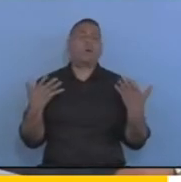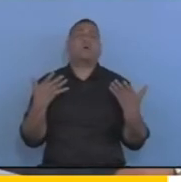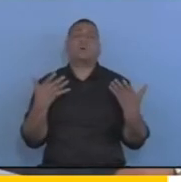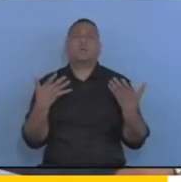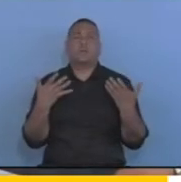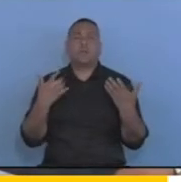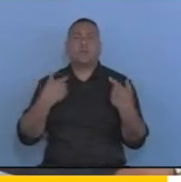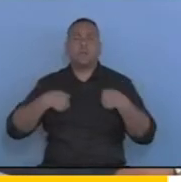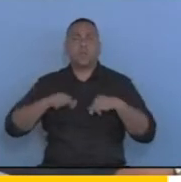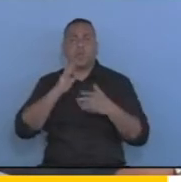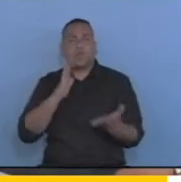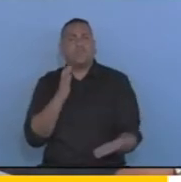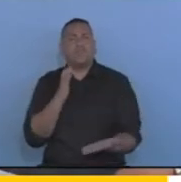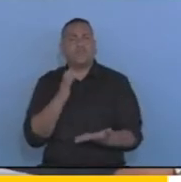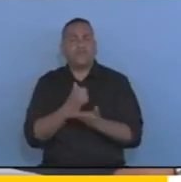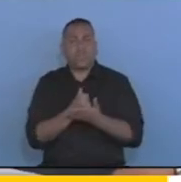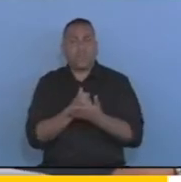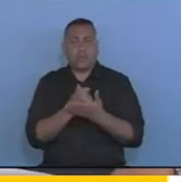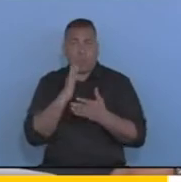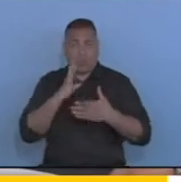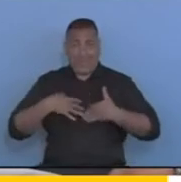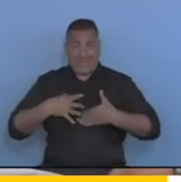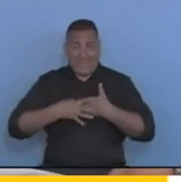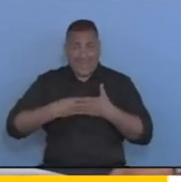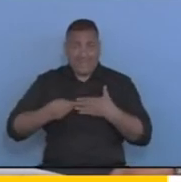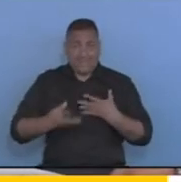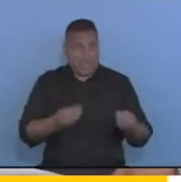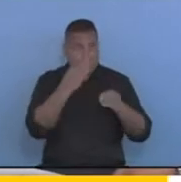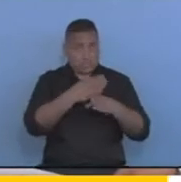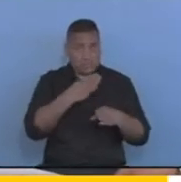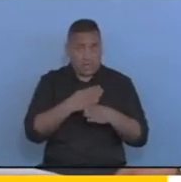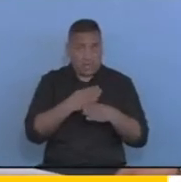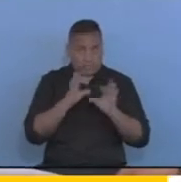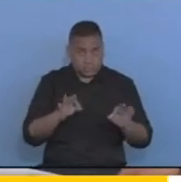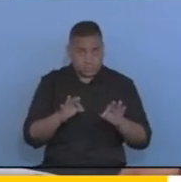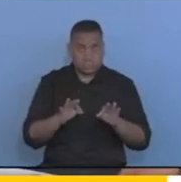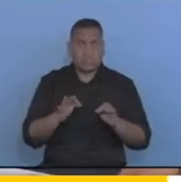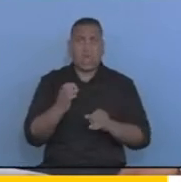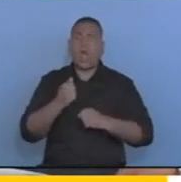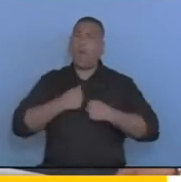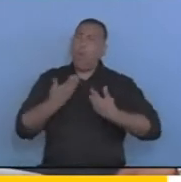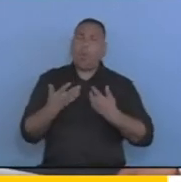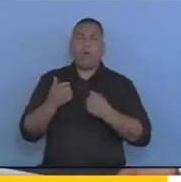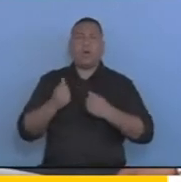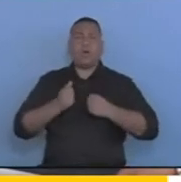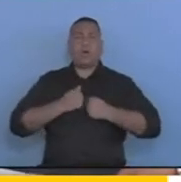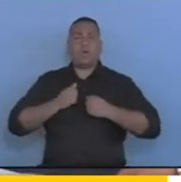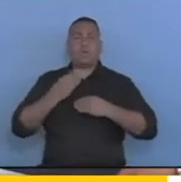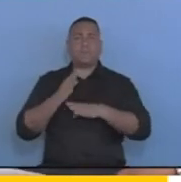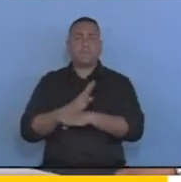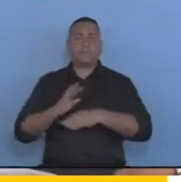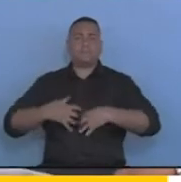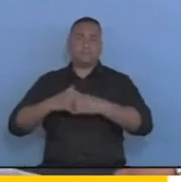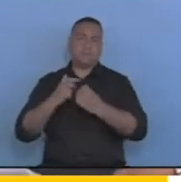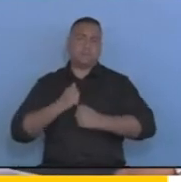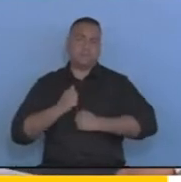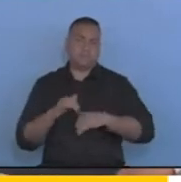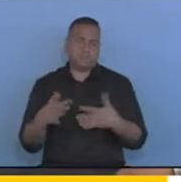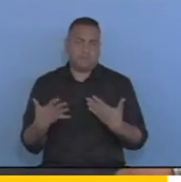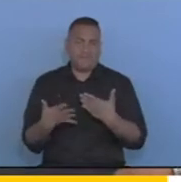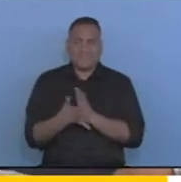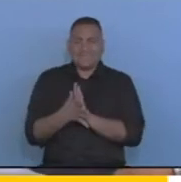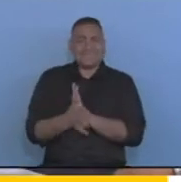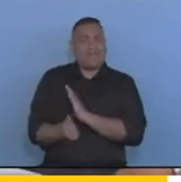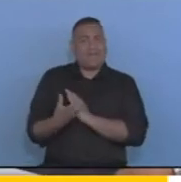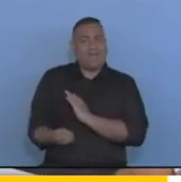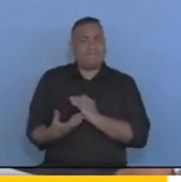would walk out of here, and like you say, being an entrepreneur, being able to have a skill that you can start your own business as well. Definitely. Yes, and what we're training